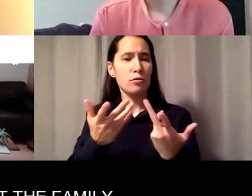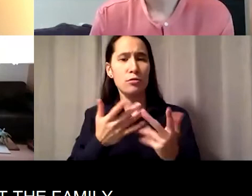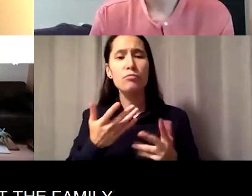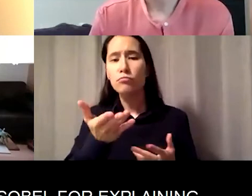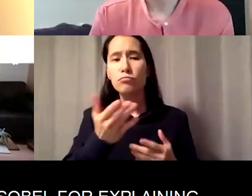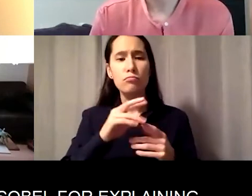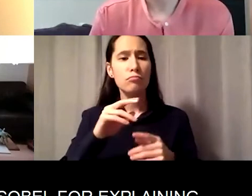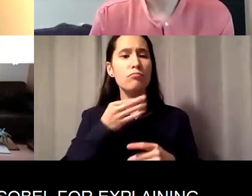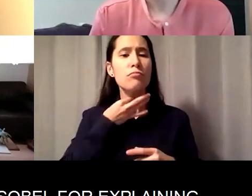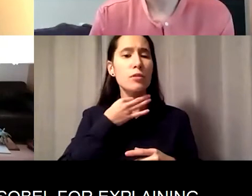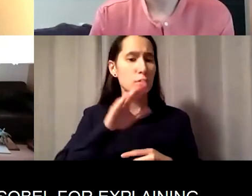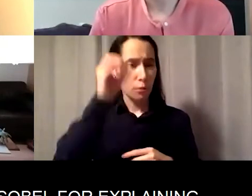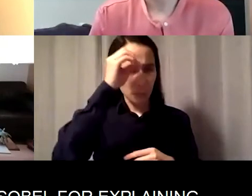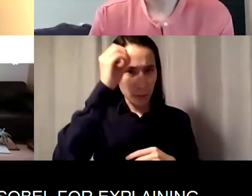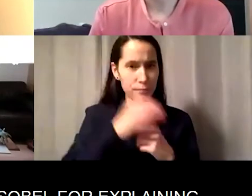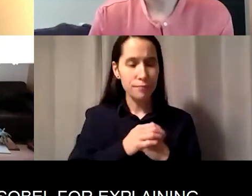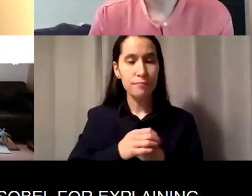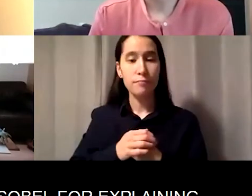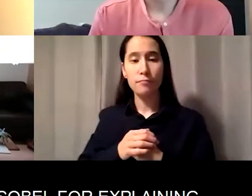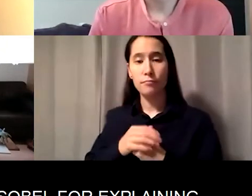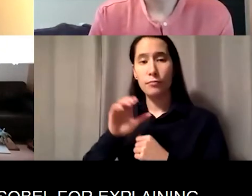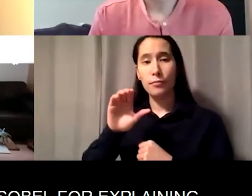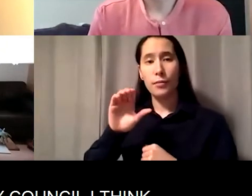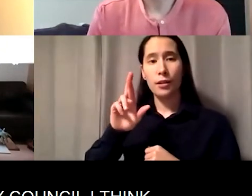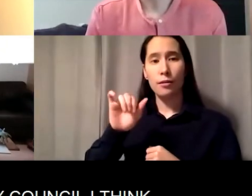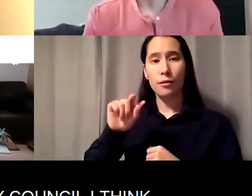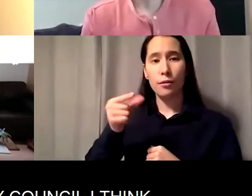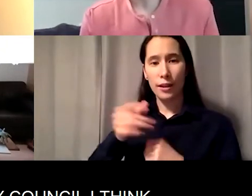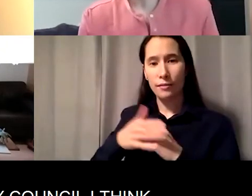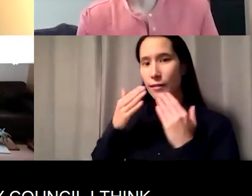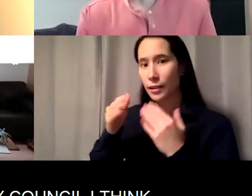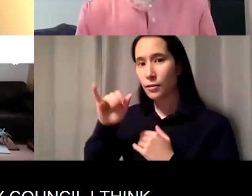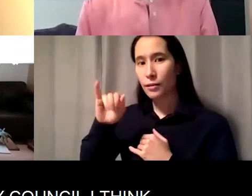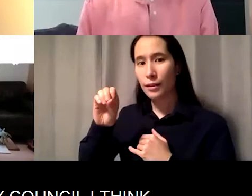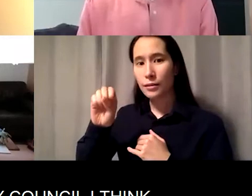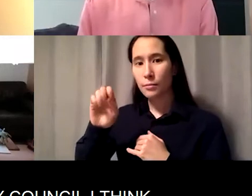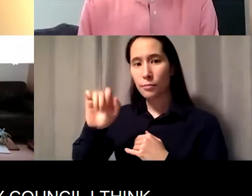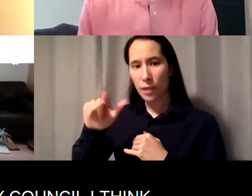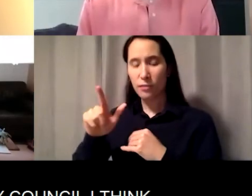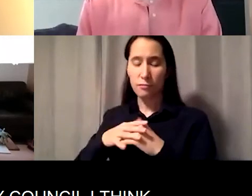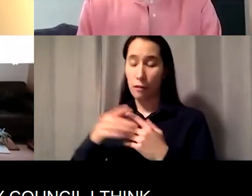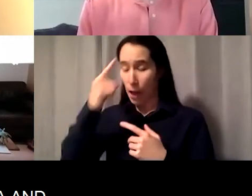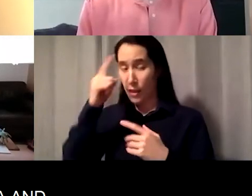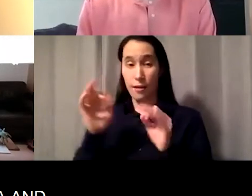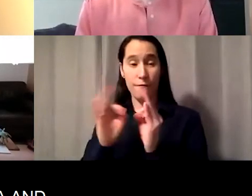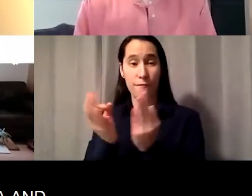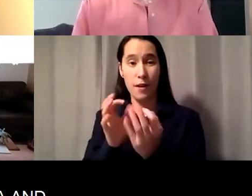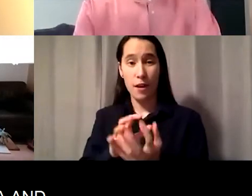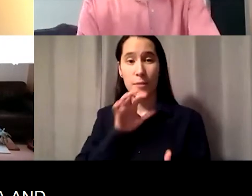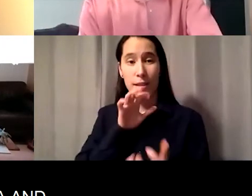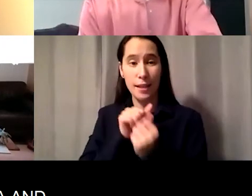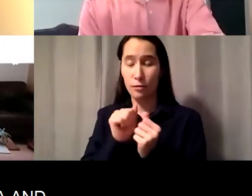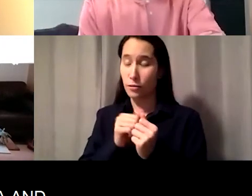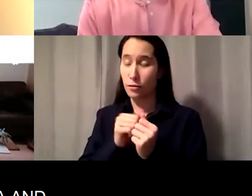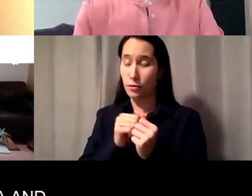Thank you very much, Isabel, for explaining that. I appreciate it. The family council, I think it's an excellent idea, and